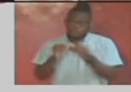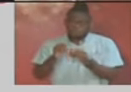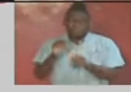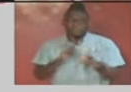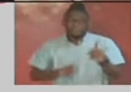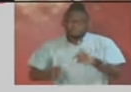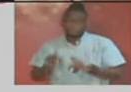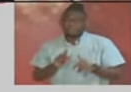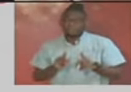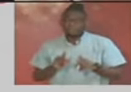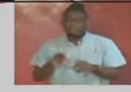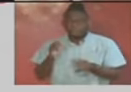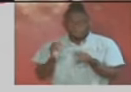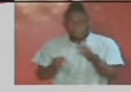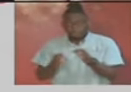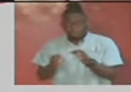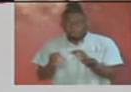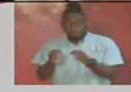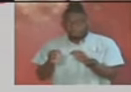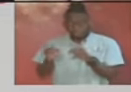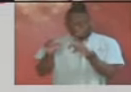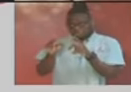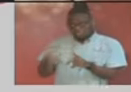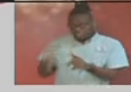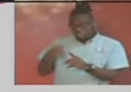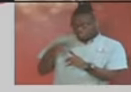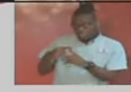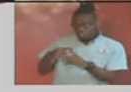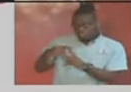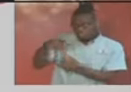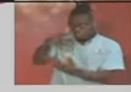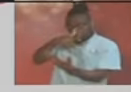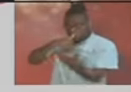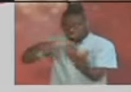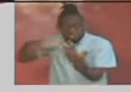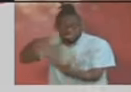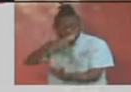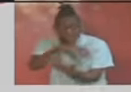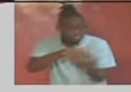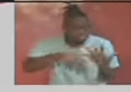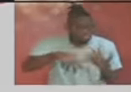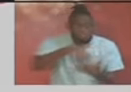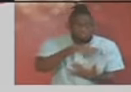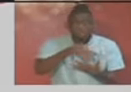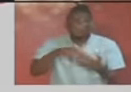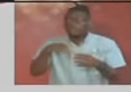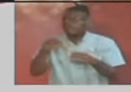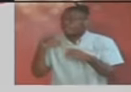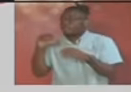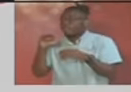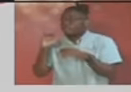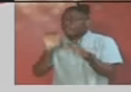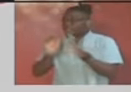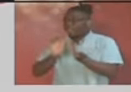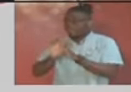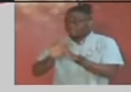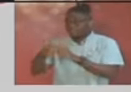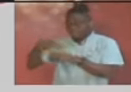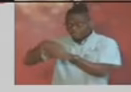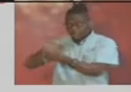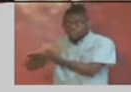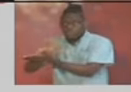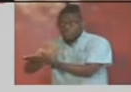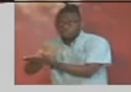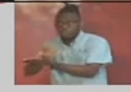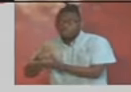morning. The way she continued to test persons that were in the affected school and then in the affected home, they went to primary and secondary